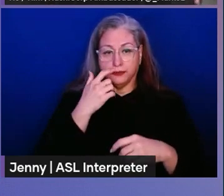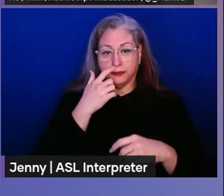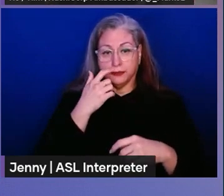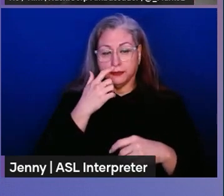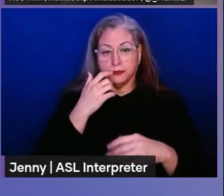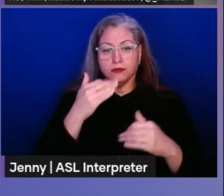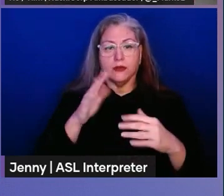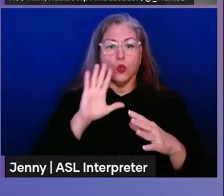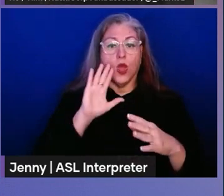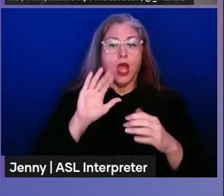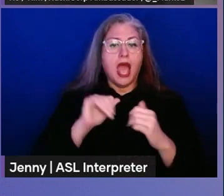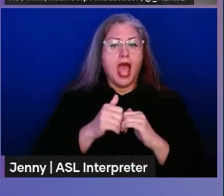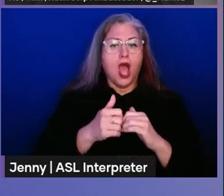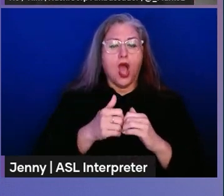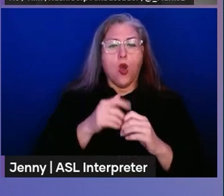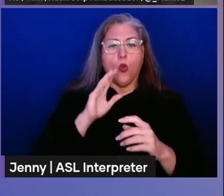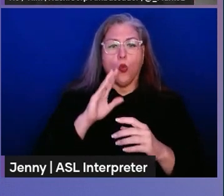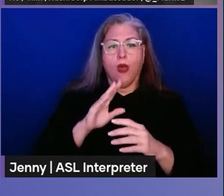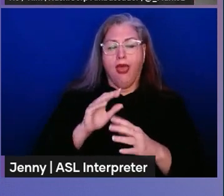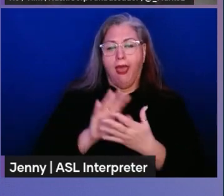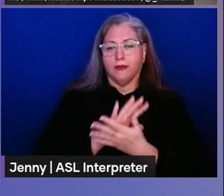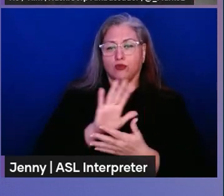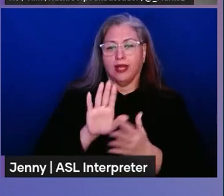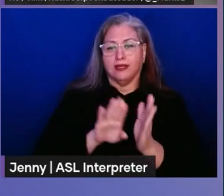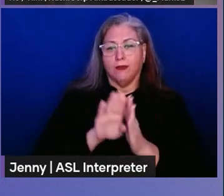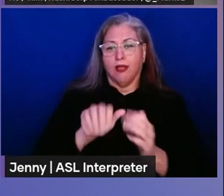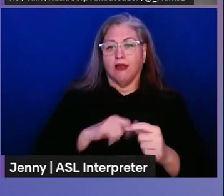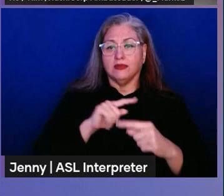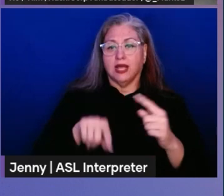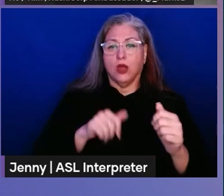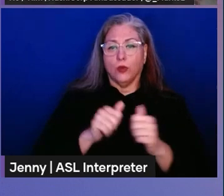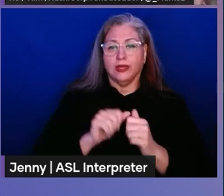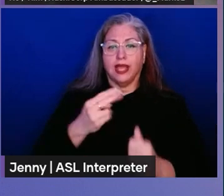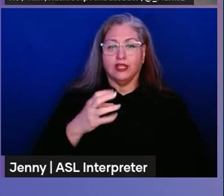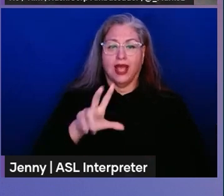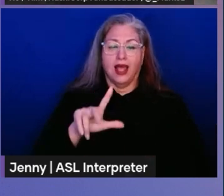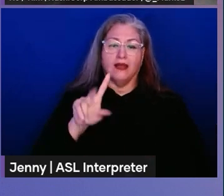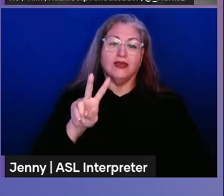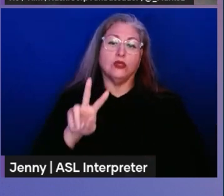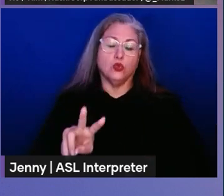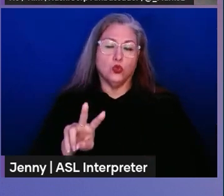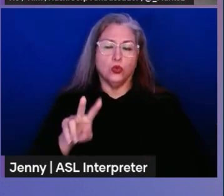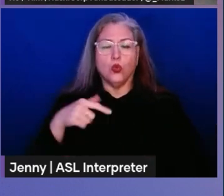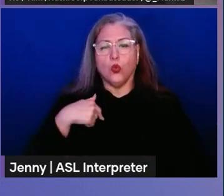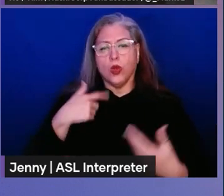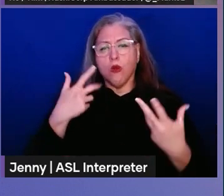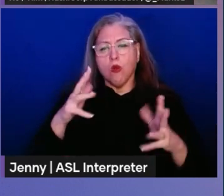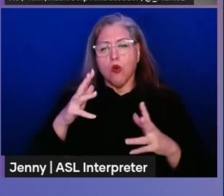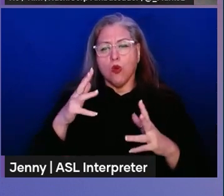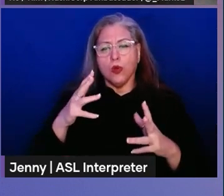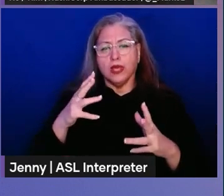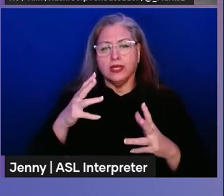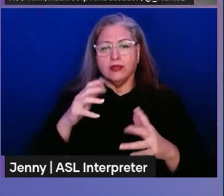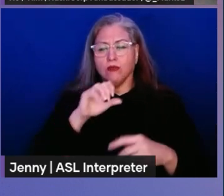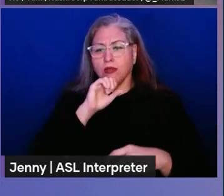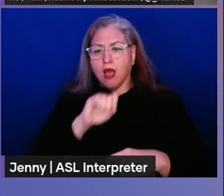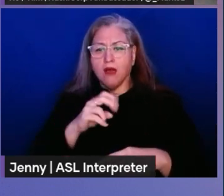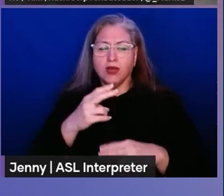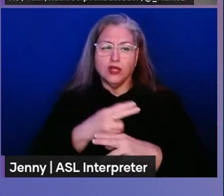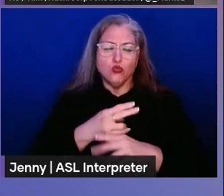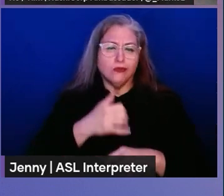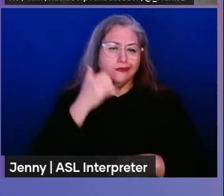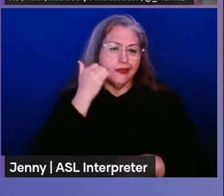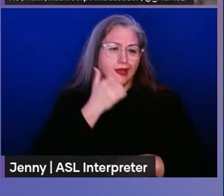so by actually abstracting development lifecycle using HCL v2, which we all kind of love and use on a daily